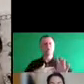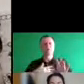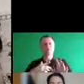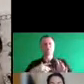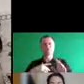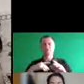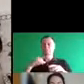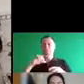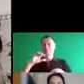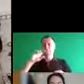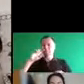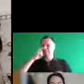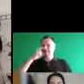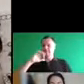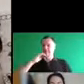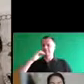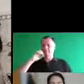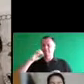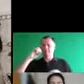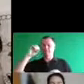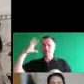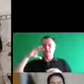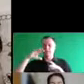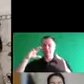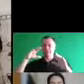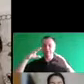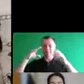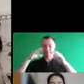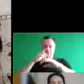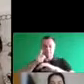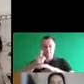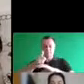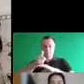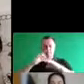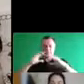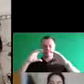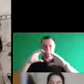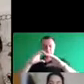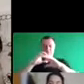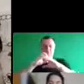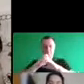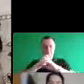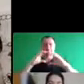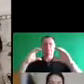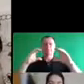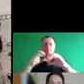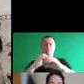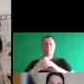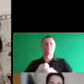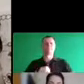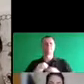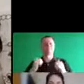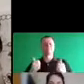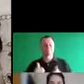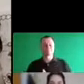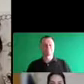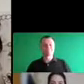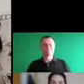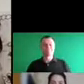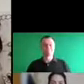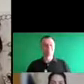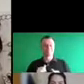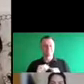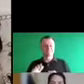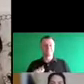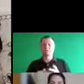just used that into the story. Yeah. No, sounds great. That about pretty much wraps up